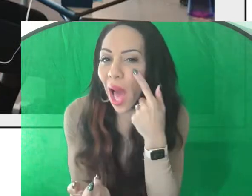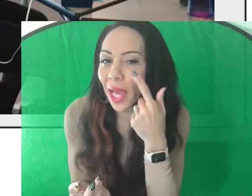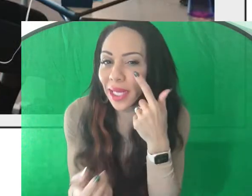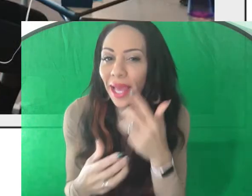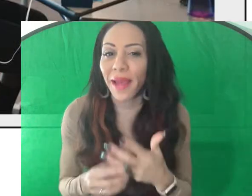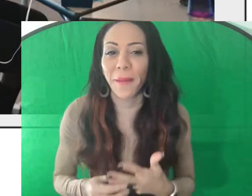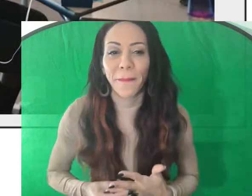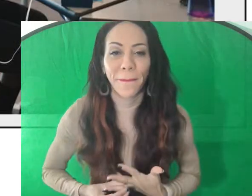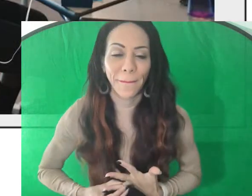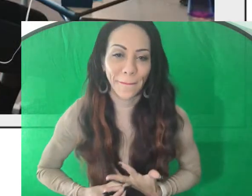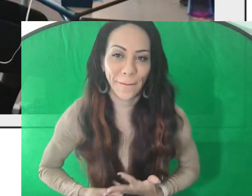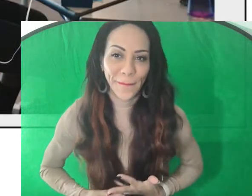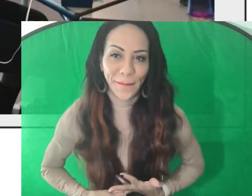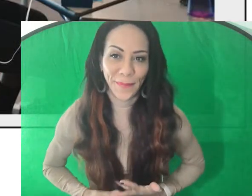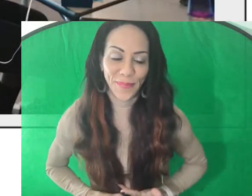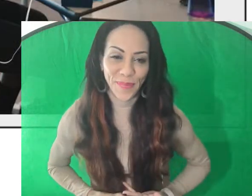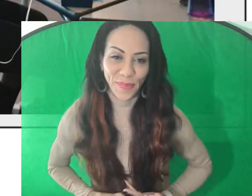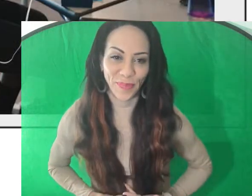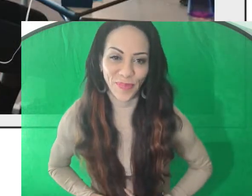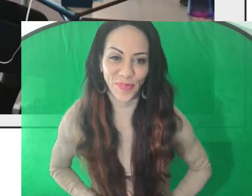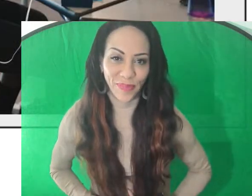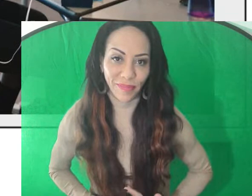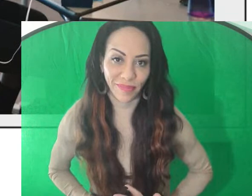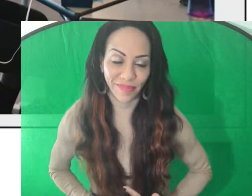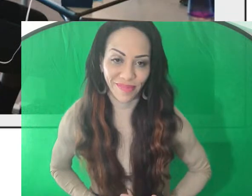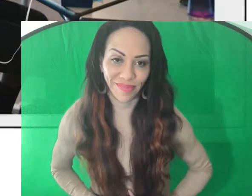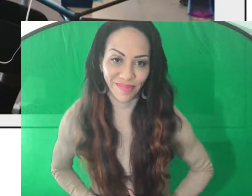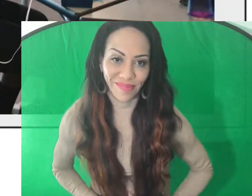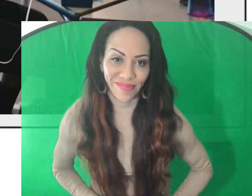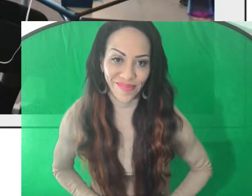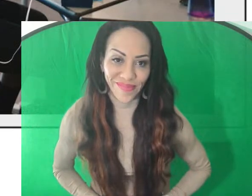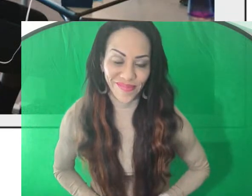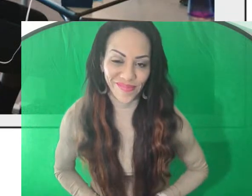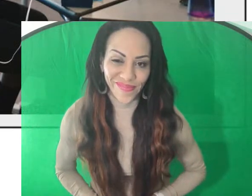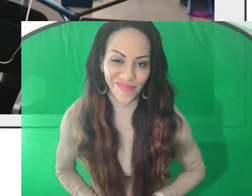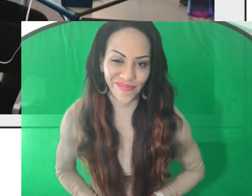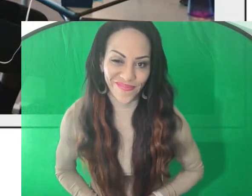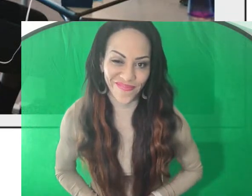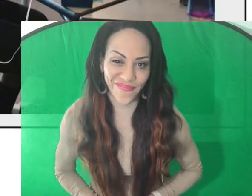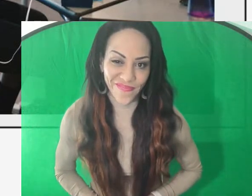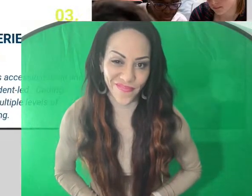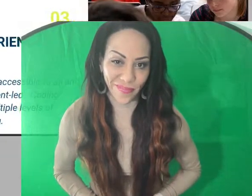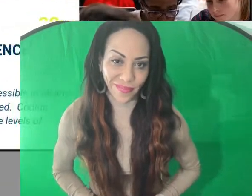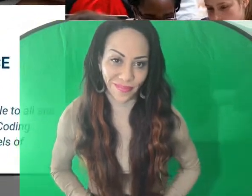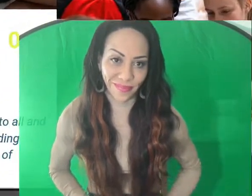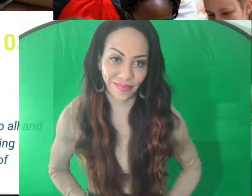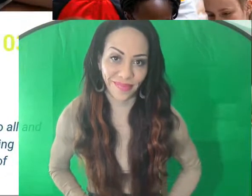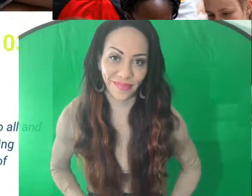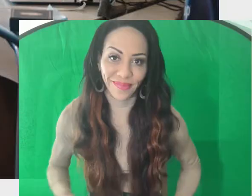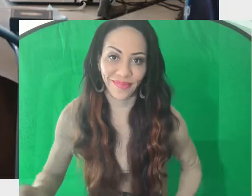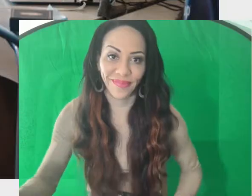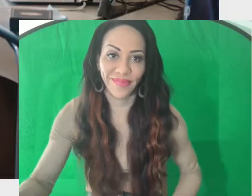for us. Should I just press the space bar to play? Yeah.